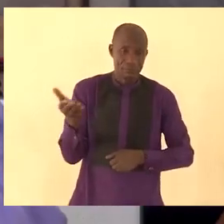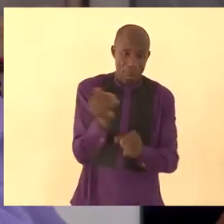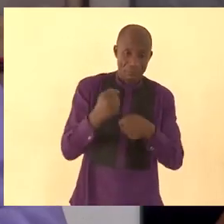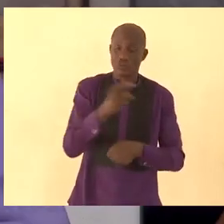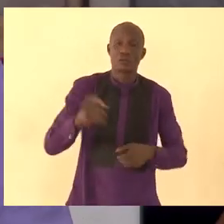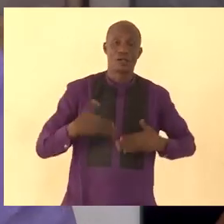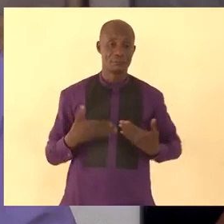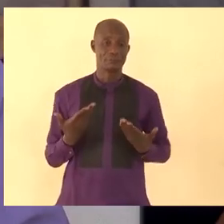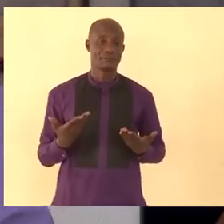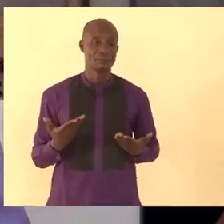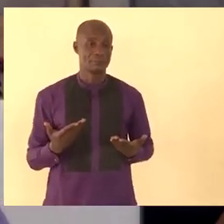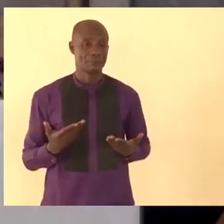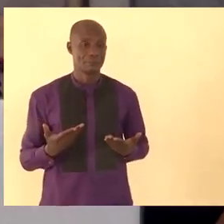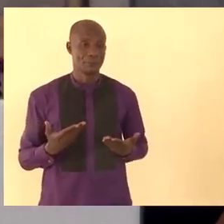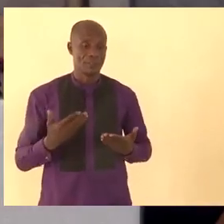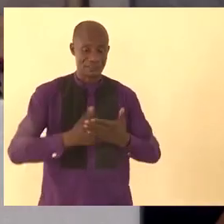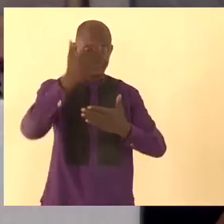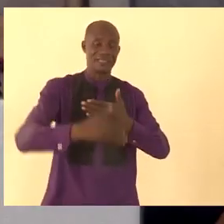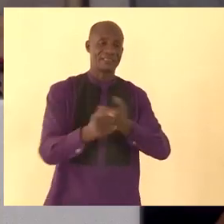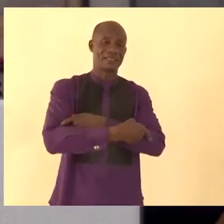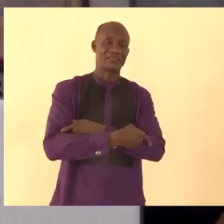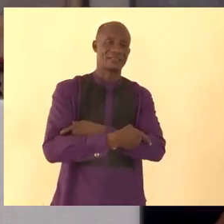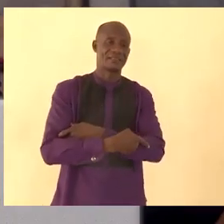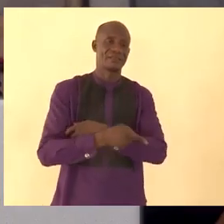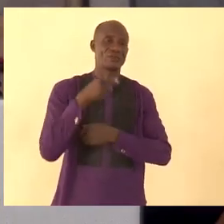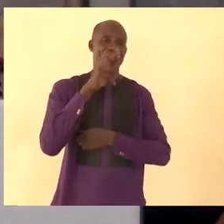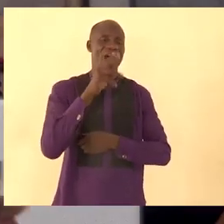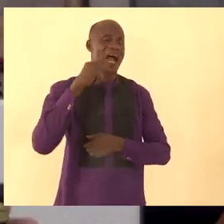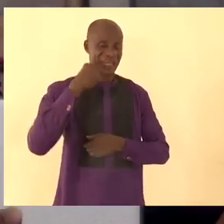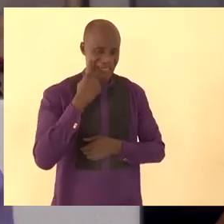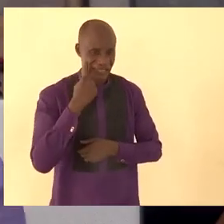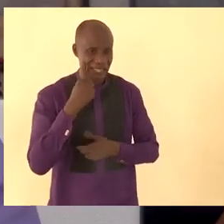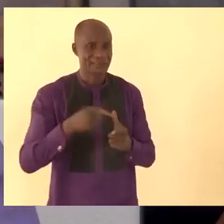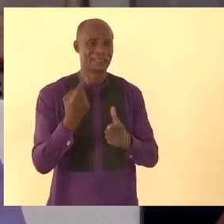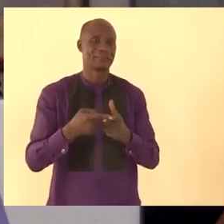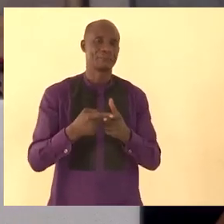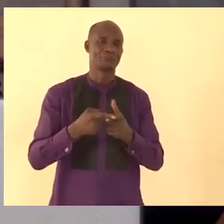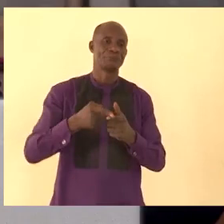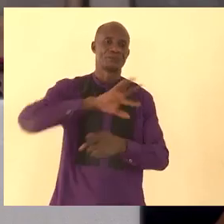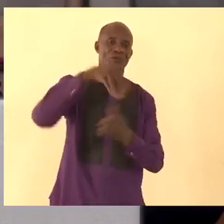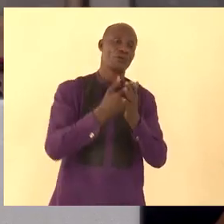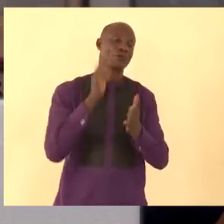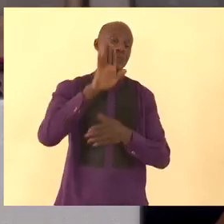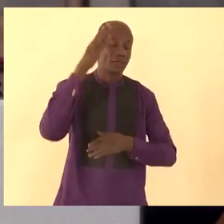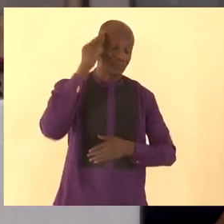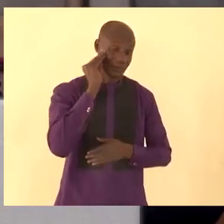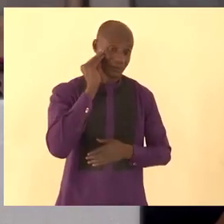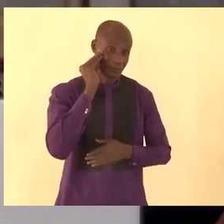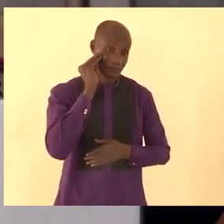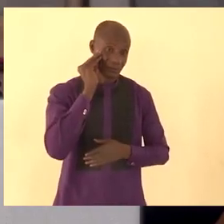makes you happy, and the next day or the next year you are regretting that you did it, then all you experienced